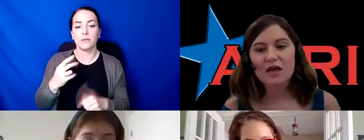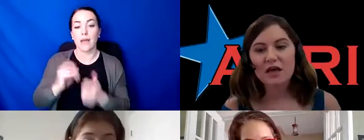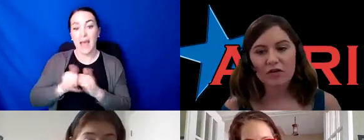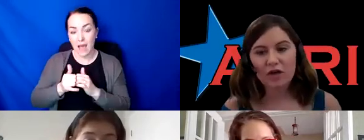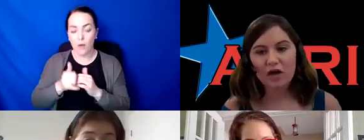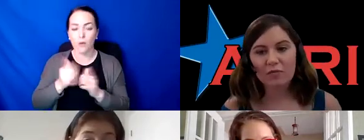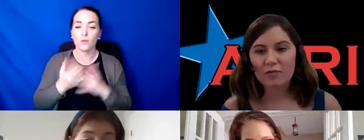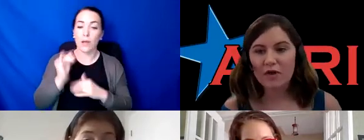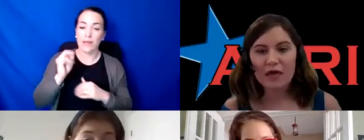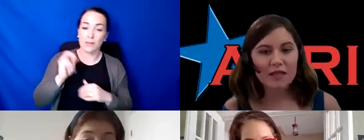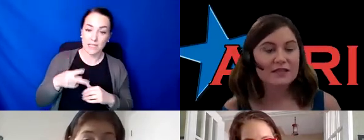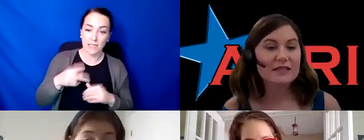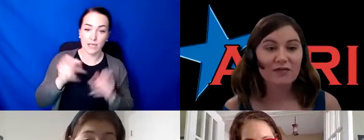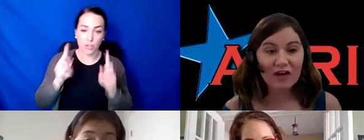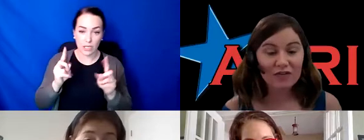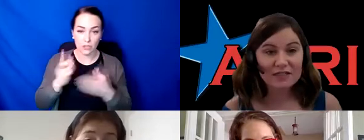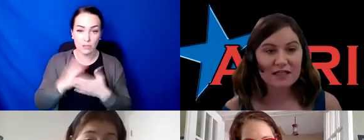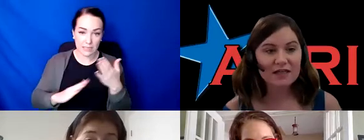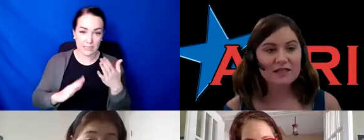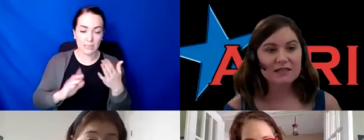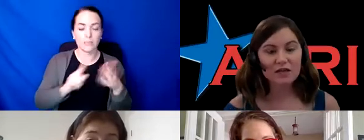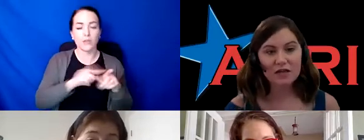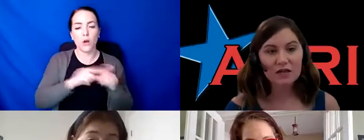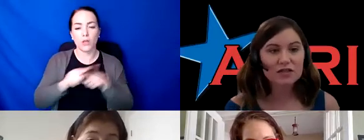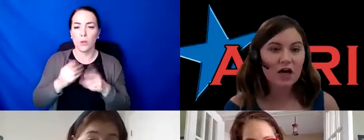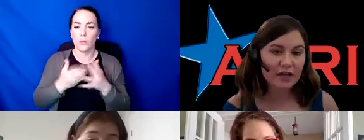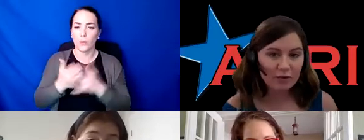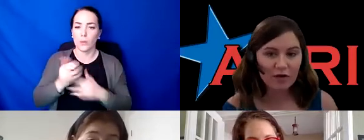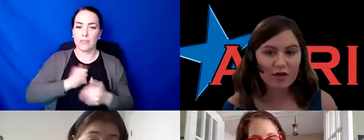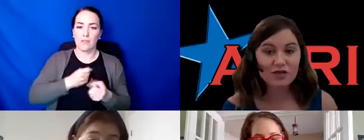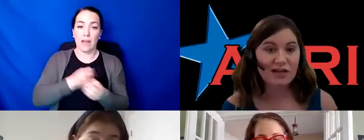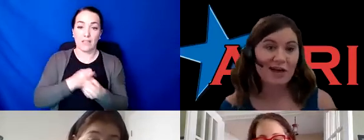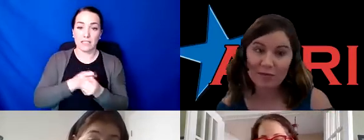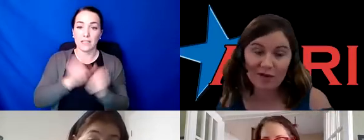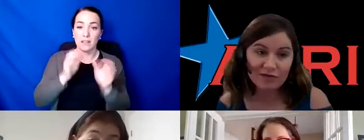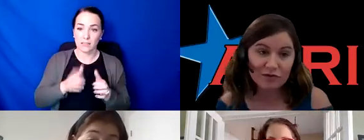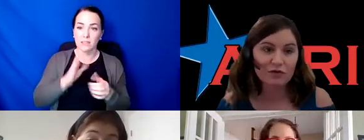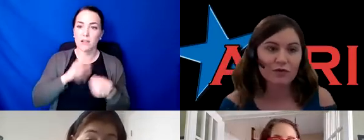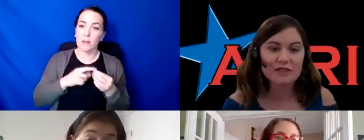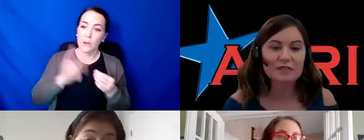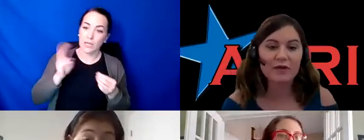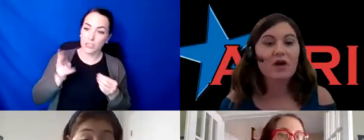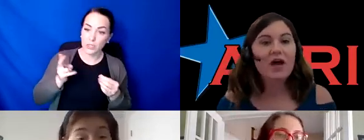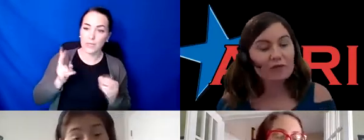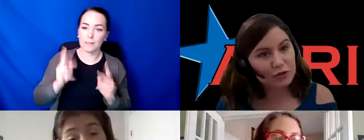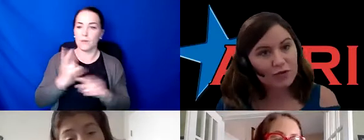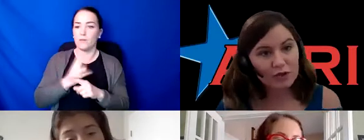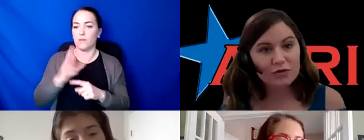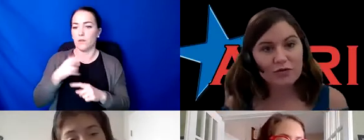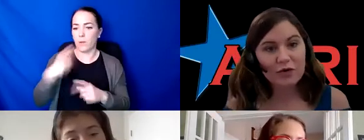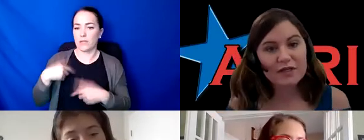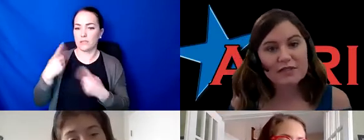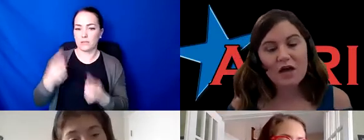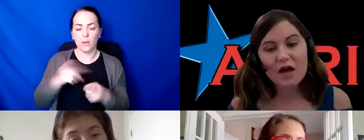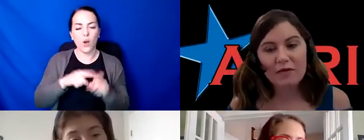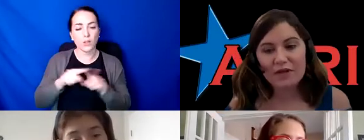pieces and the self-advocacy classes, talking about history and how people have used their voices, but how you can use